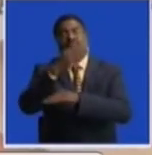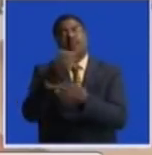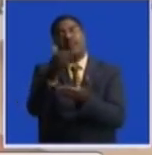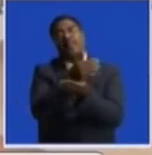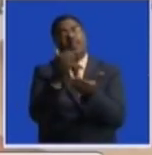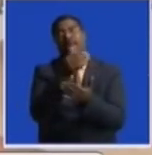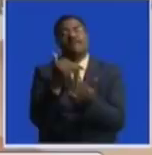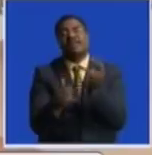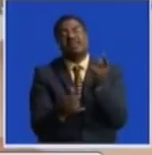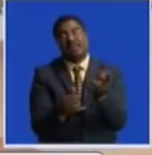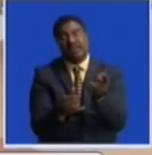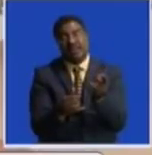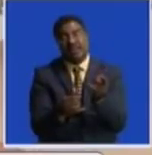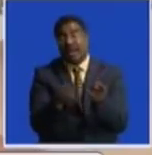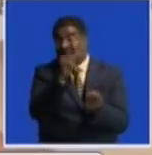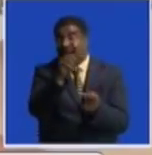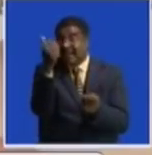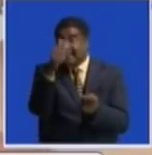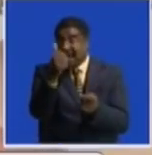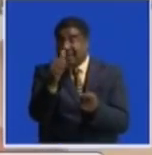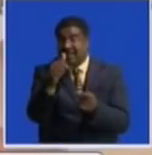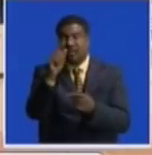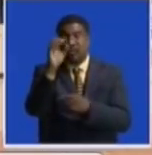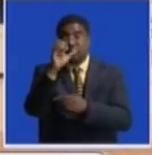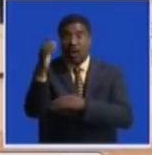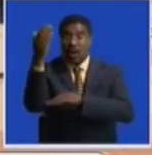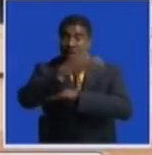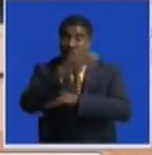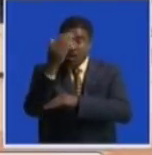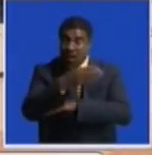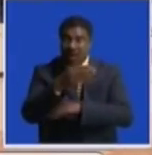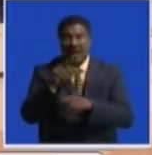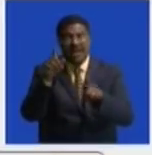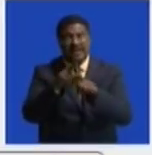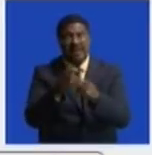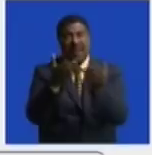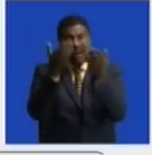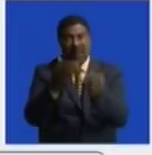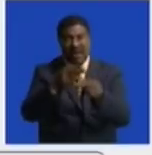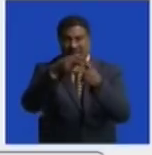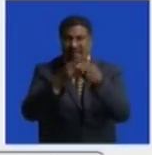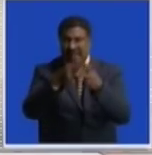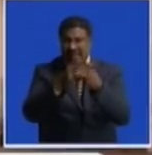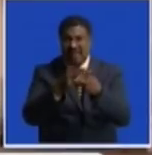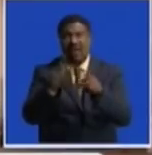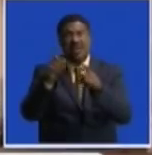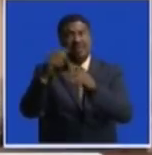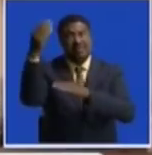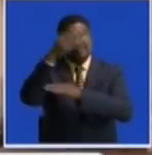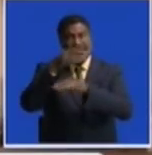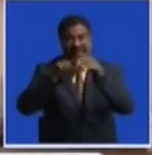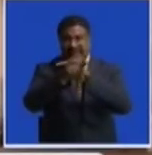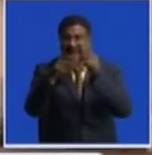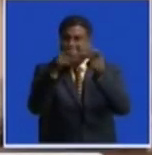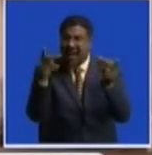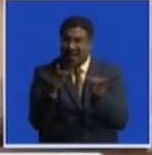from the 10 inland toll stations, the weighbridge collection points, and also the ports of entry. These monies have been utilized